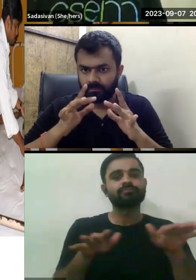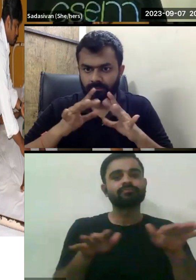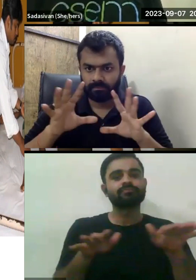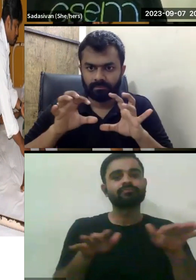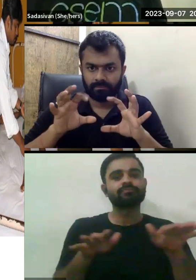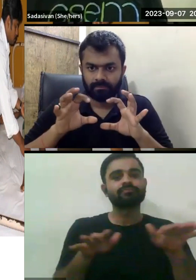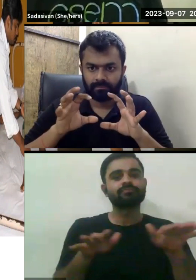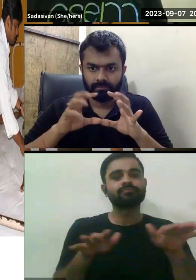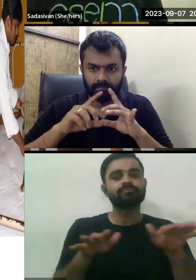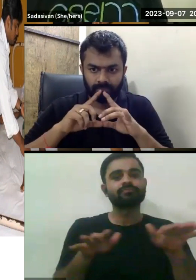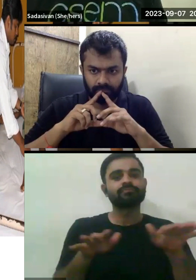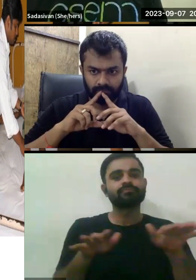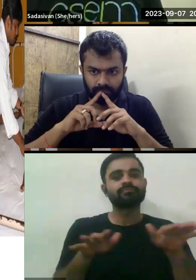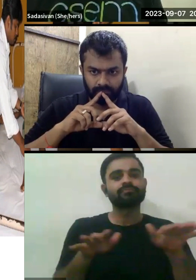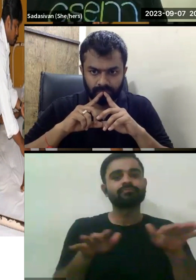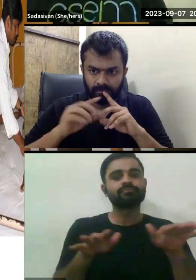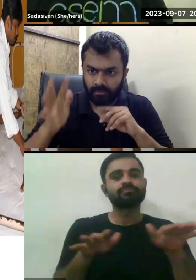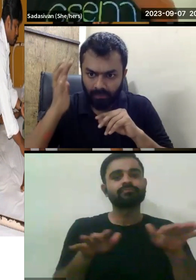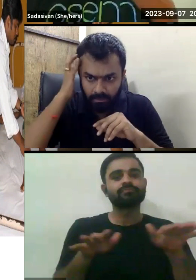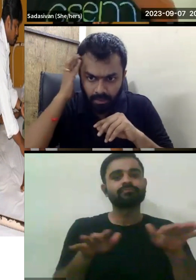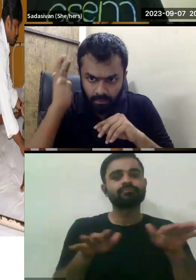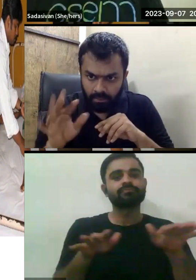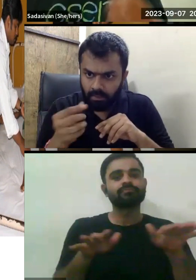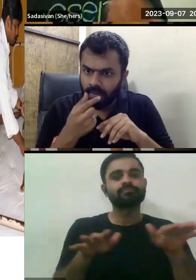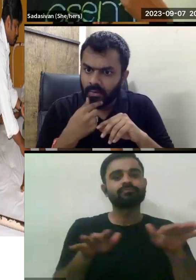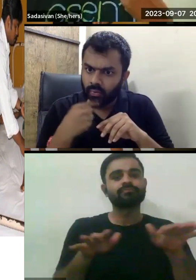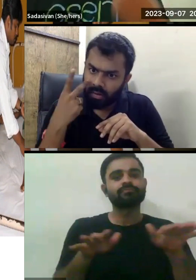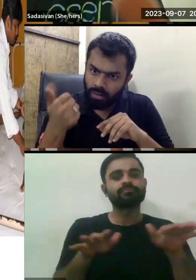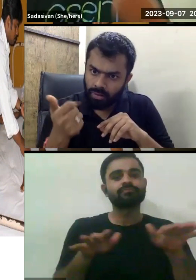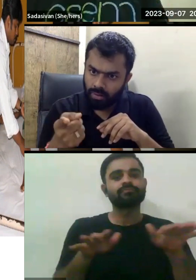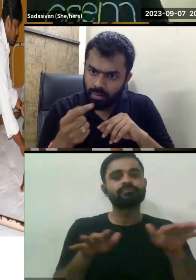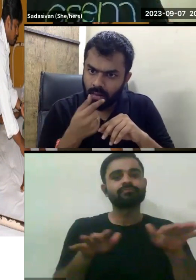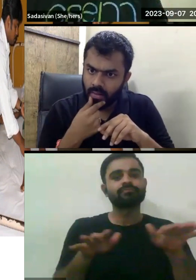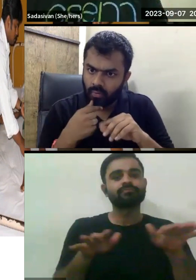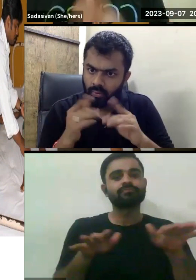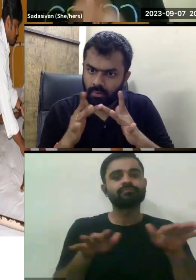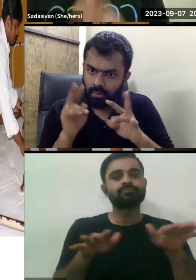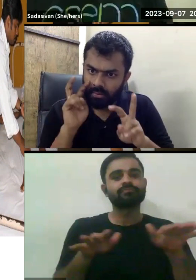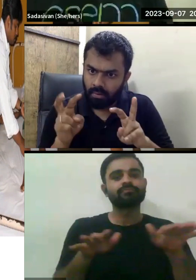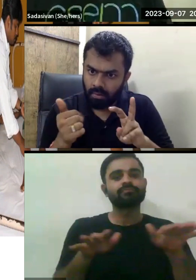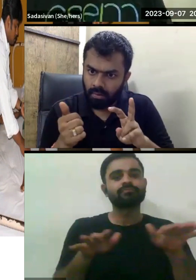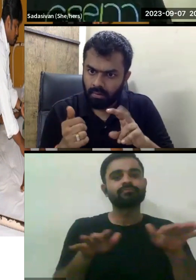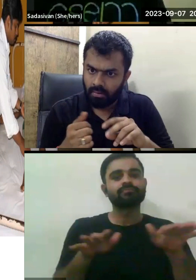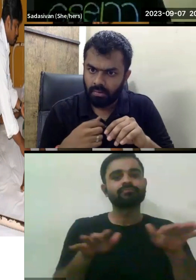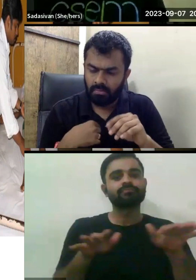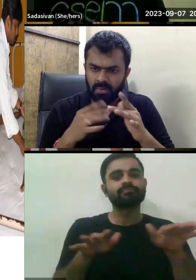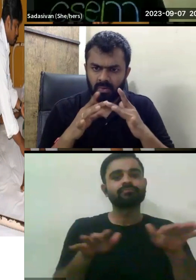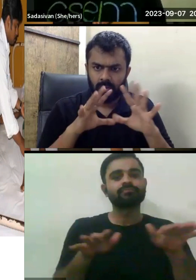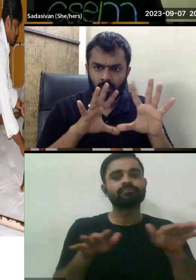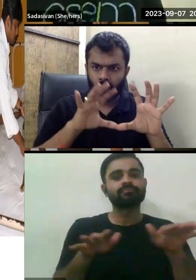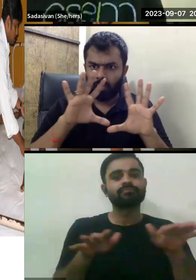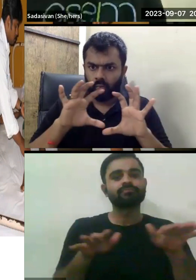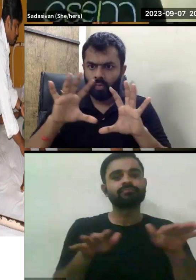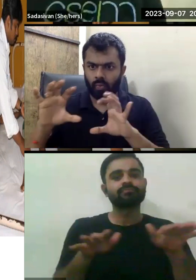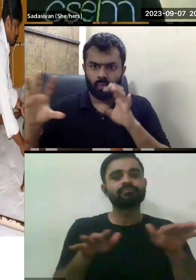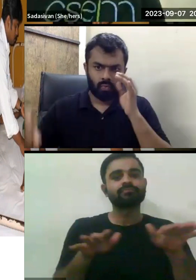and this serves as a corpus for any institution that is wanting to take up research in rare disease,